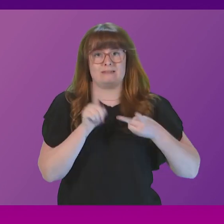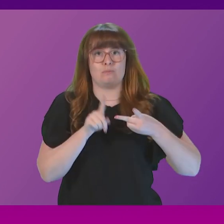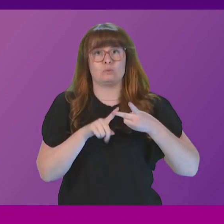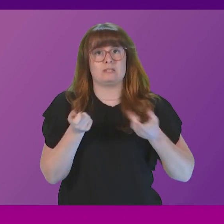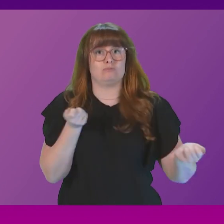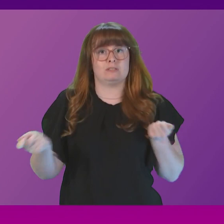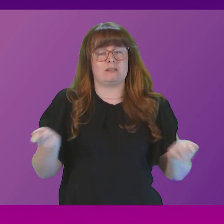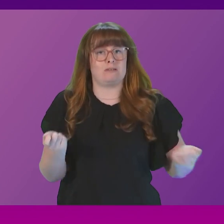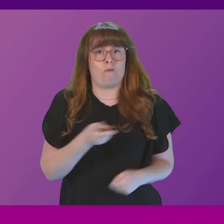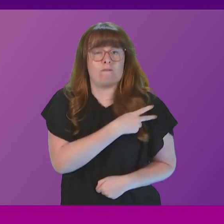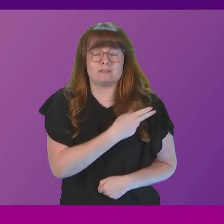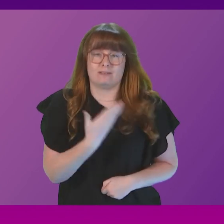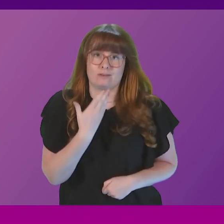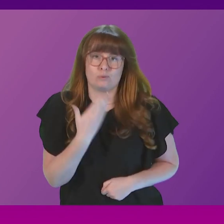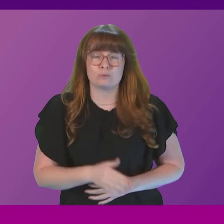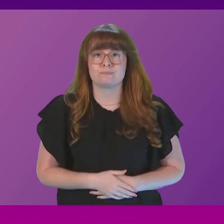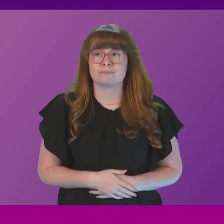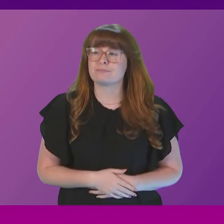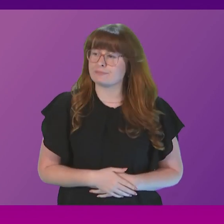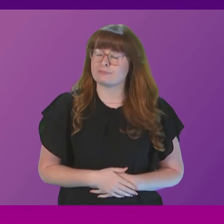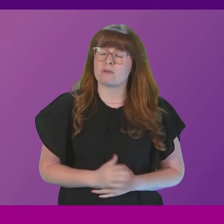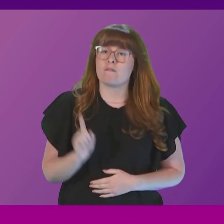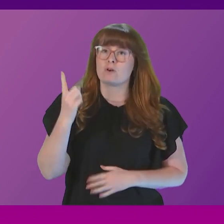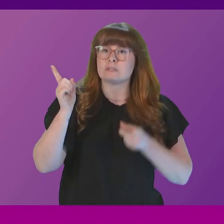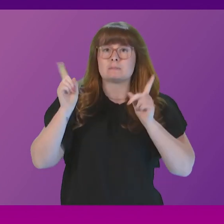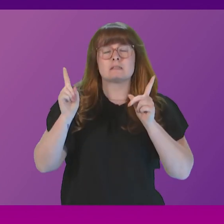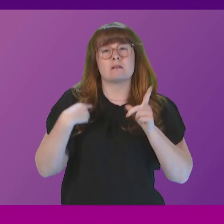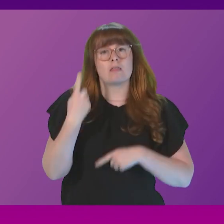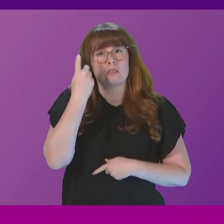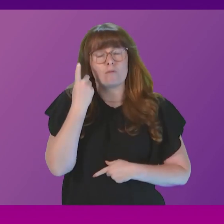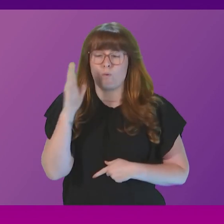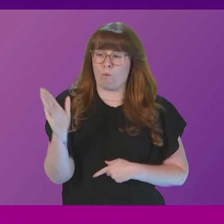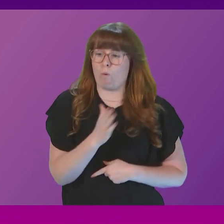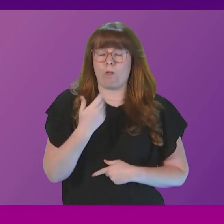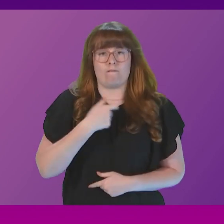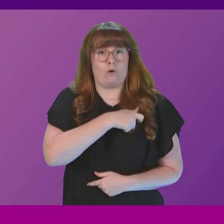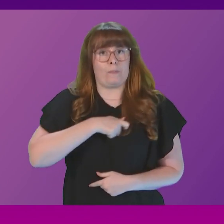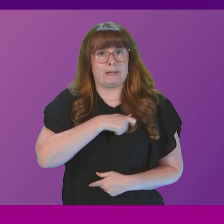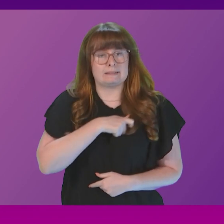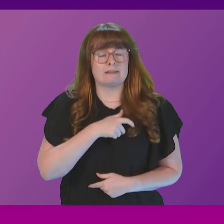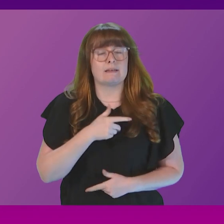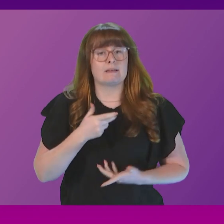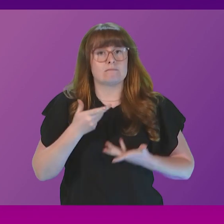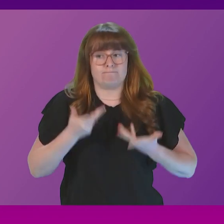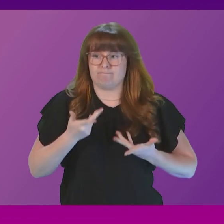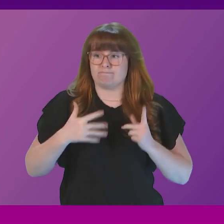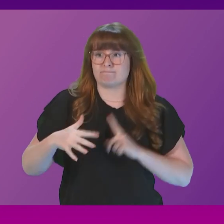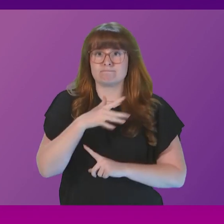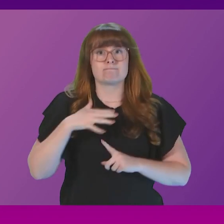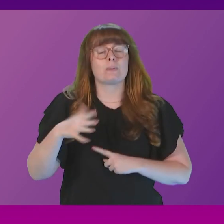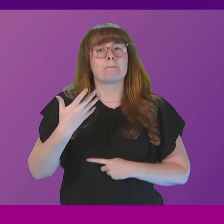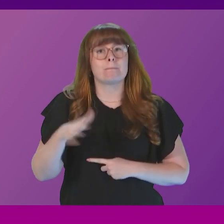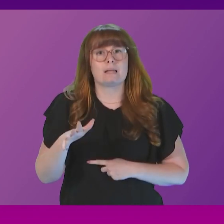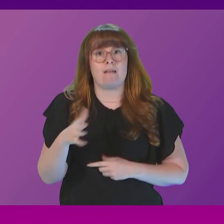Deputy Presiding Officer. First Minister, a key consideration of our committee has been, in this session, has been the effectiveness